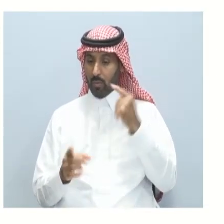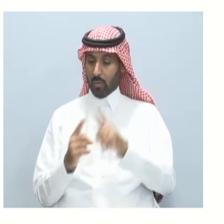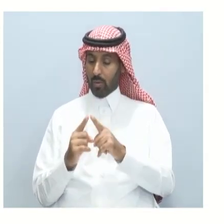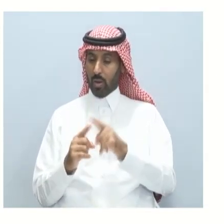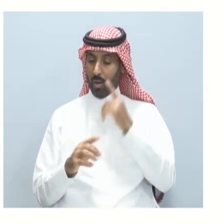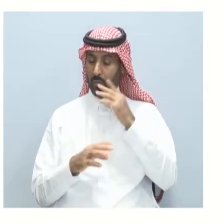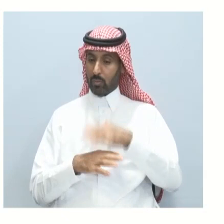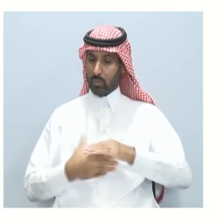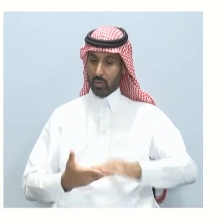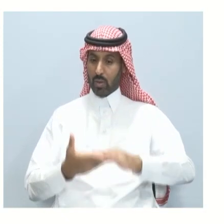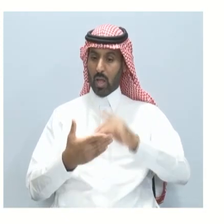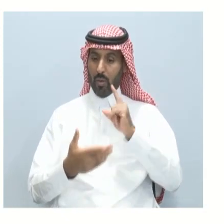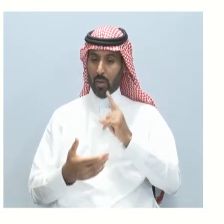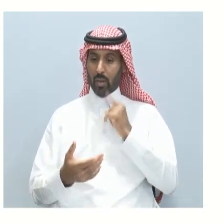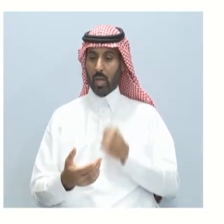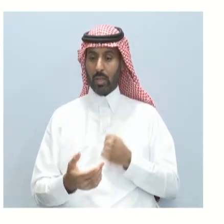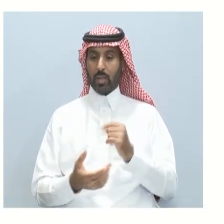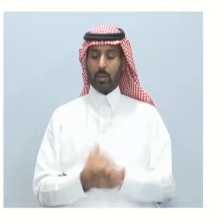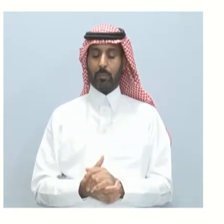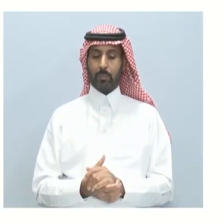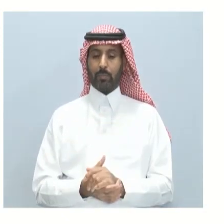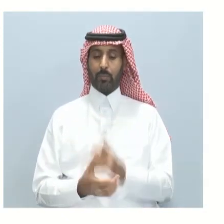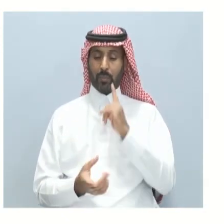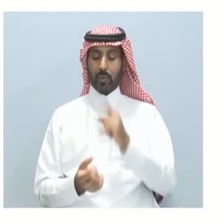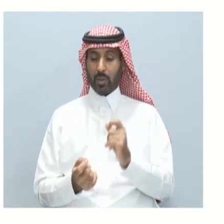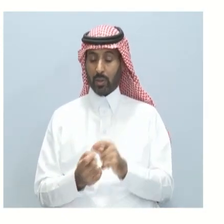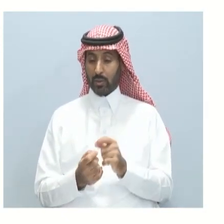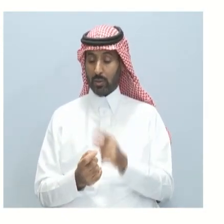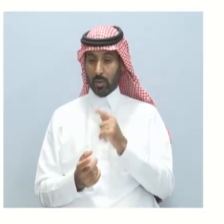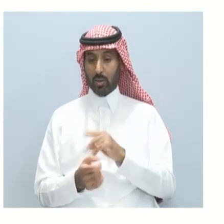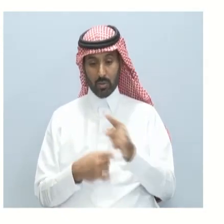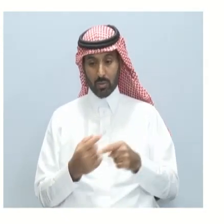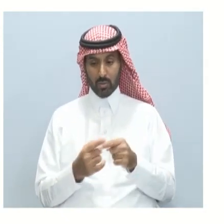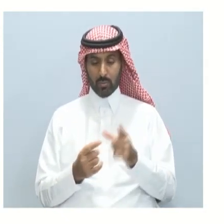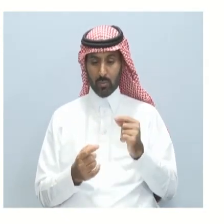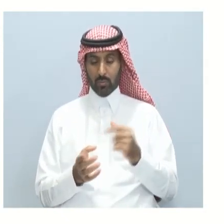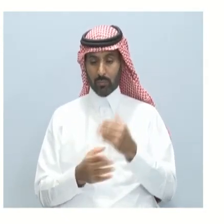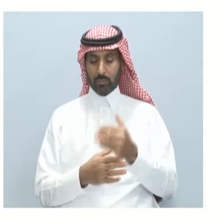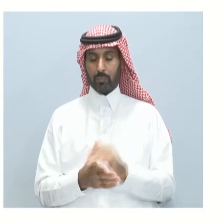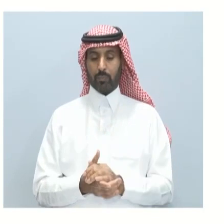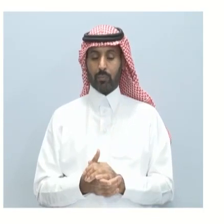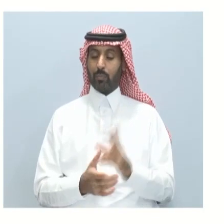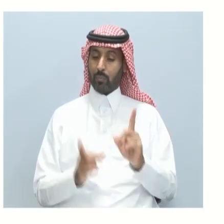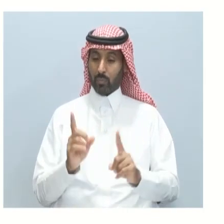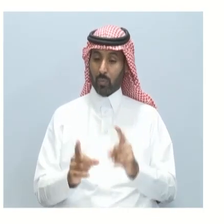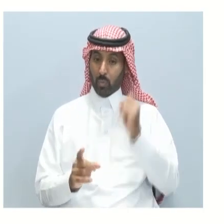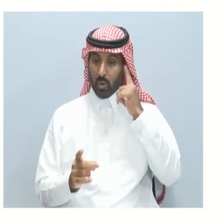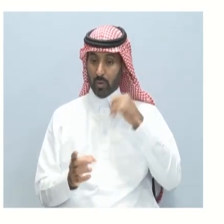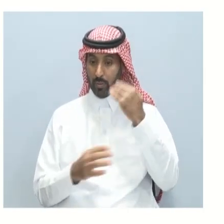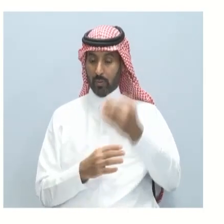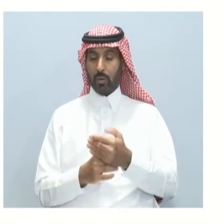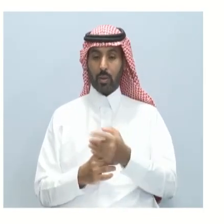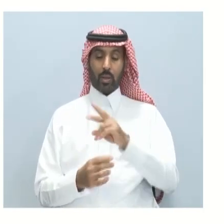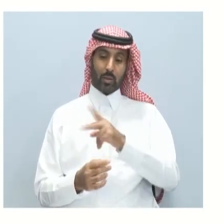loyal and helpful whenever I need them. They inspire me all the time to be better, and they are both wise despite